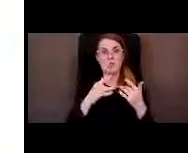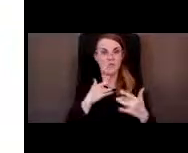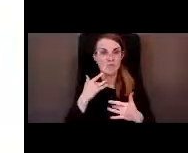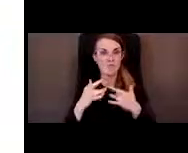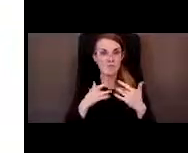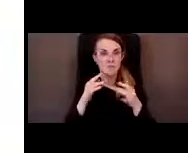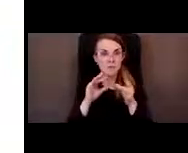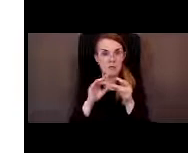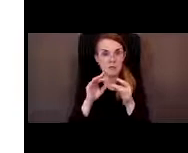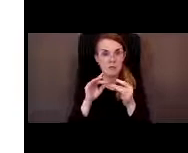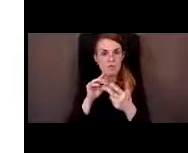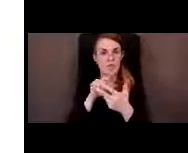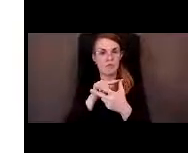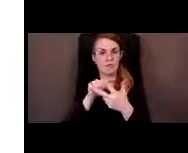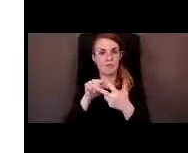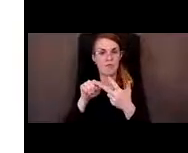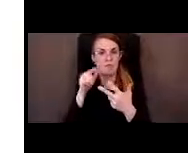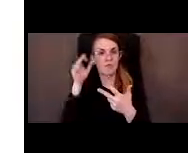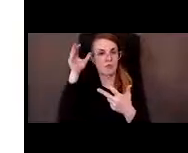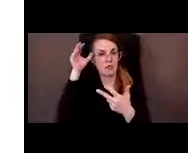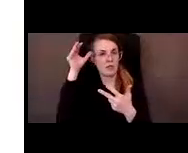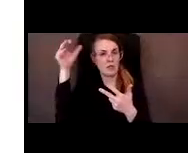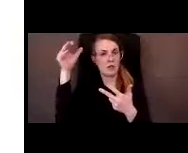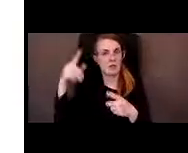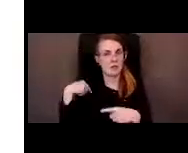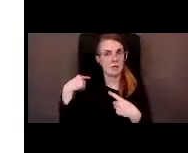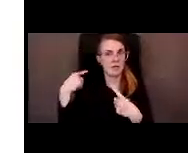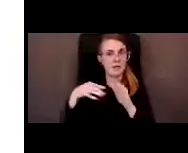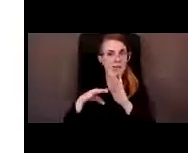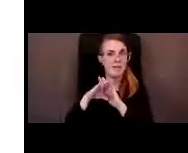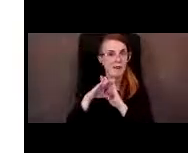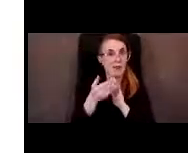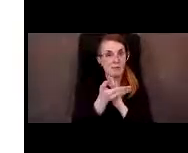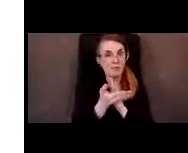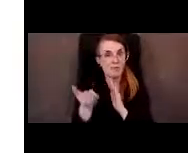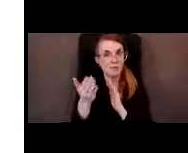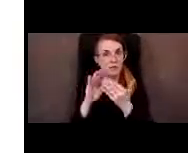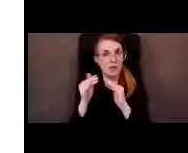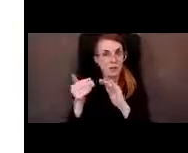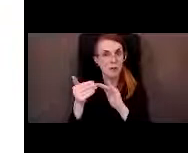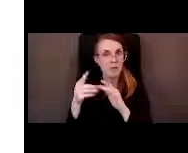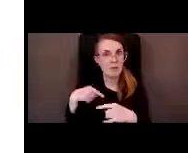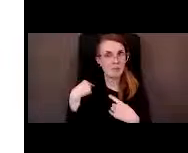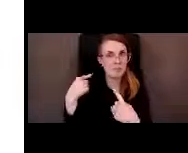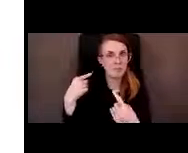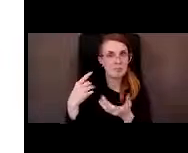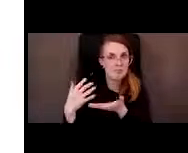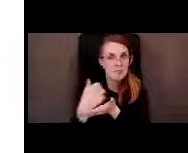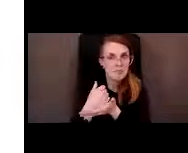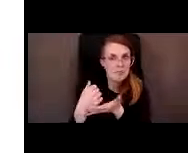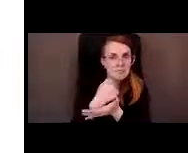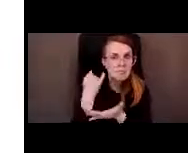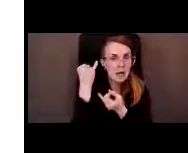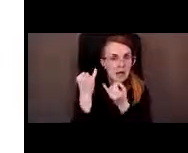share the 3 park concepts that have been developed via community input collected thus far. We certainly want